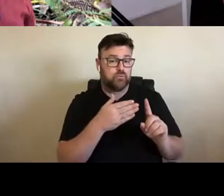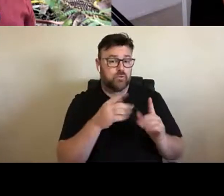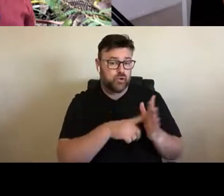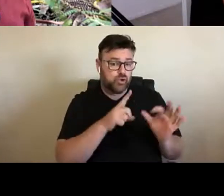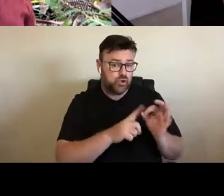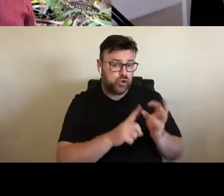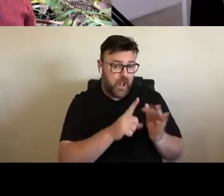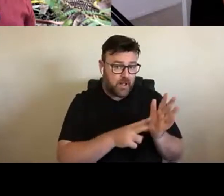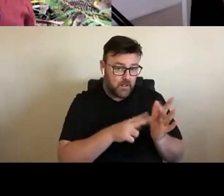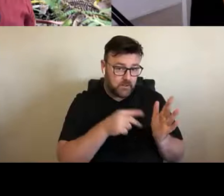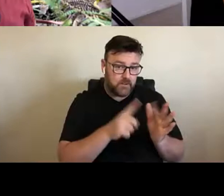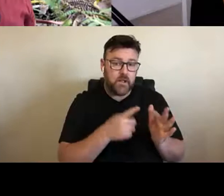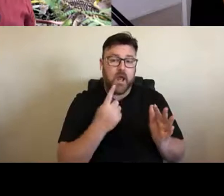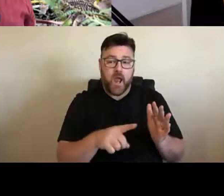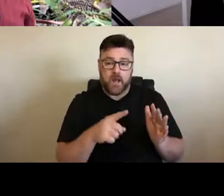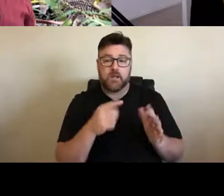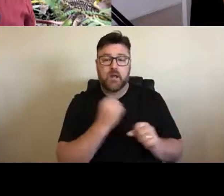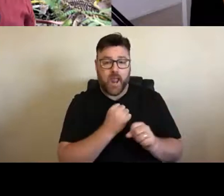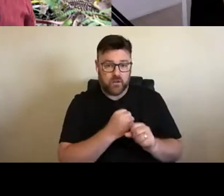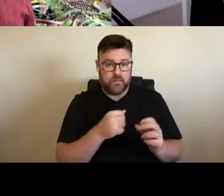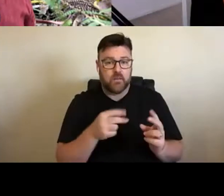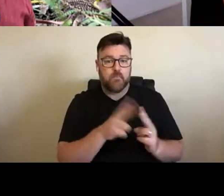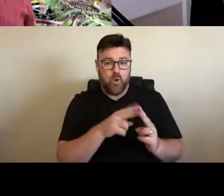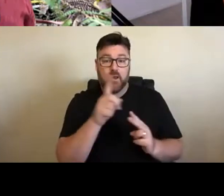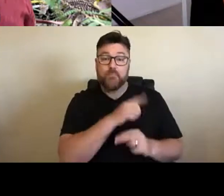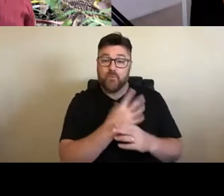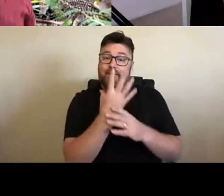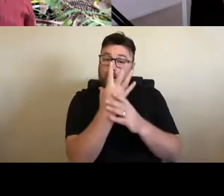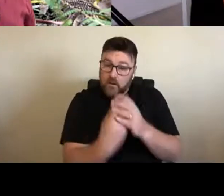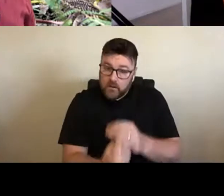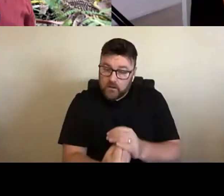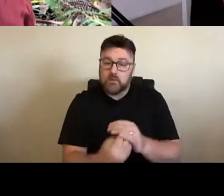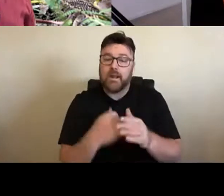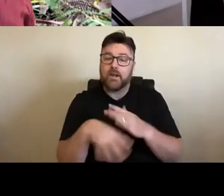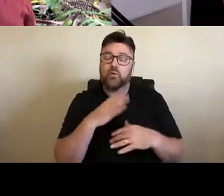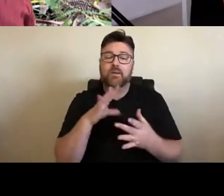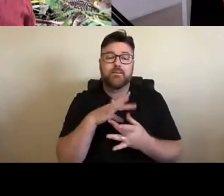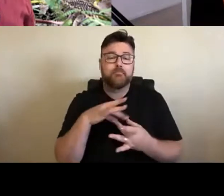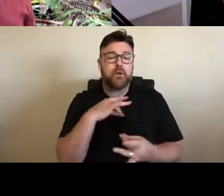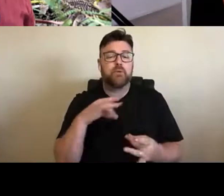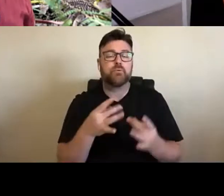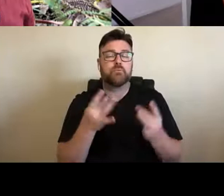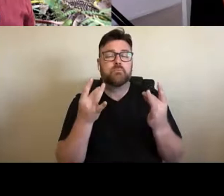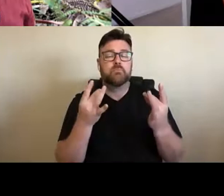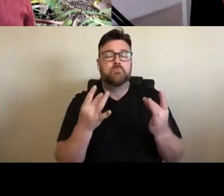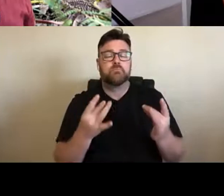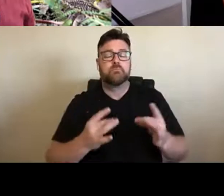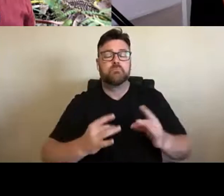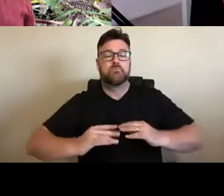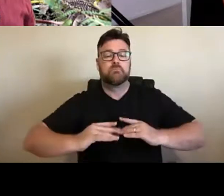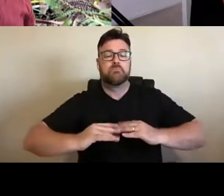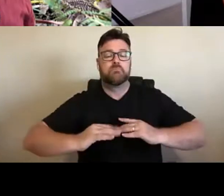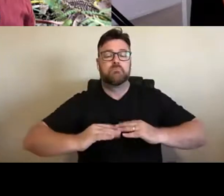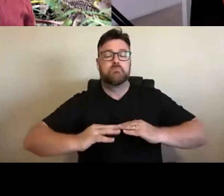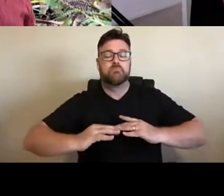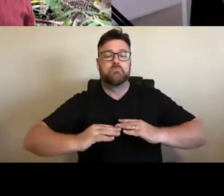and what they're doing is immersing themselves into a spiritual resonance that's been existing in this country